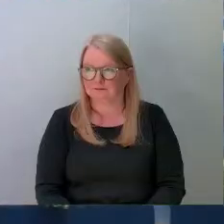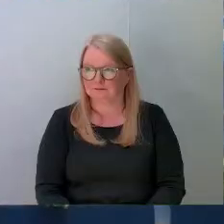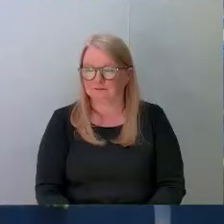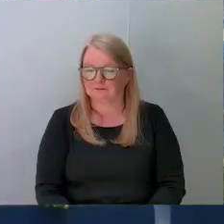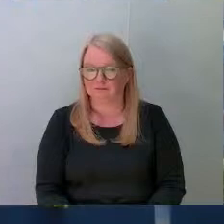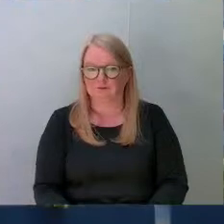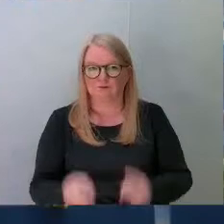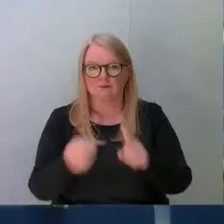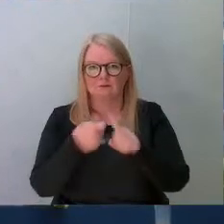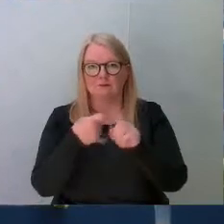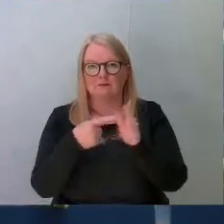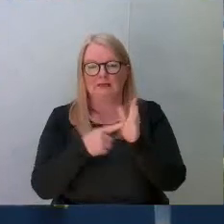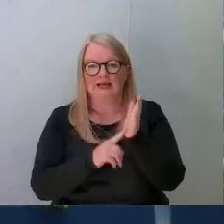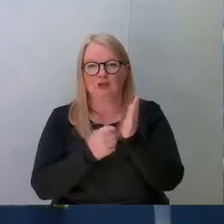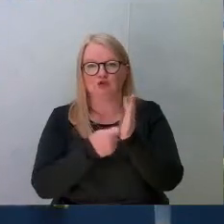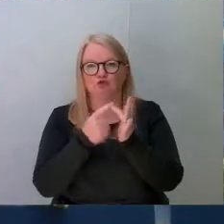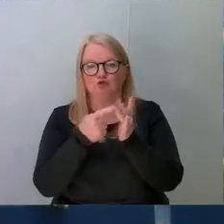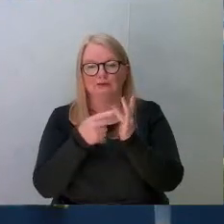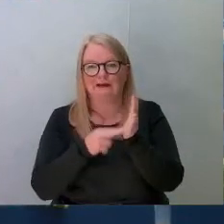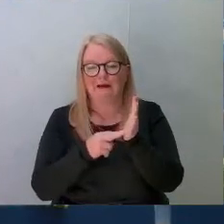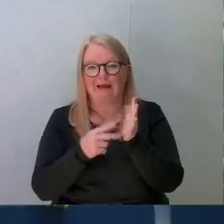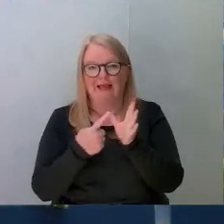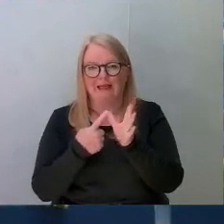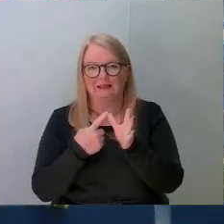Katrina Aiken.